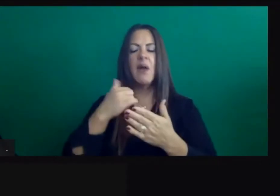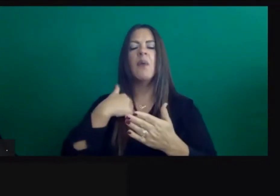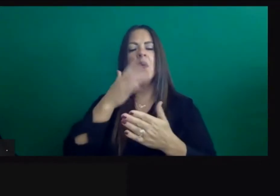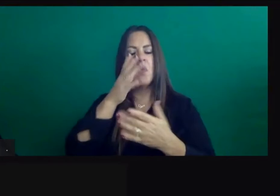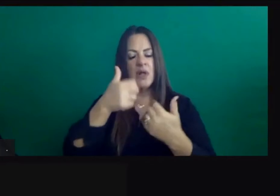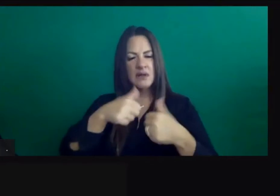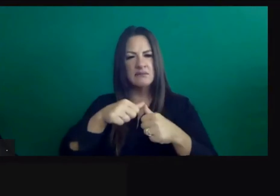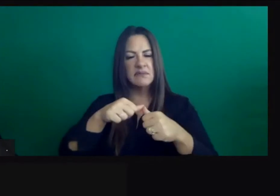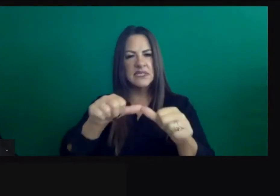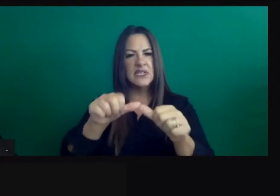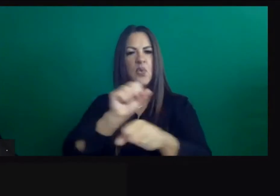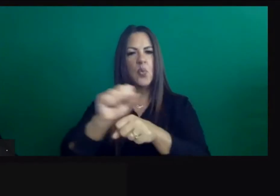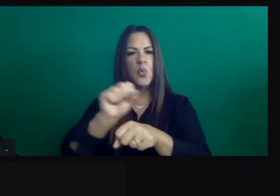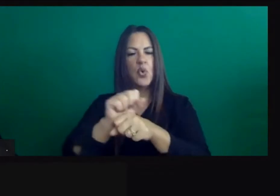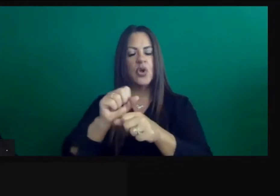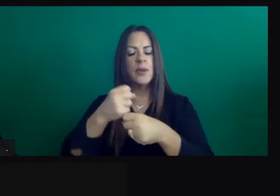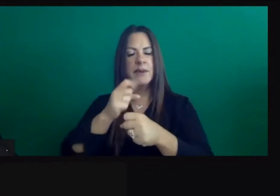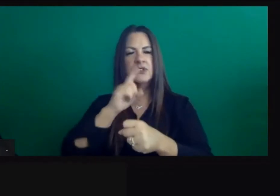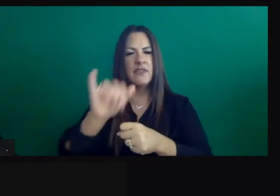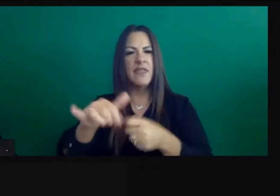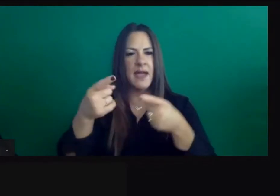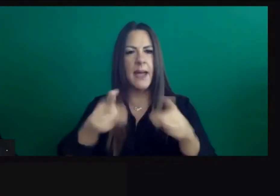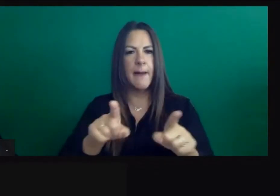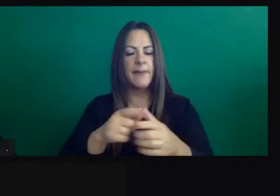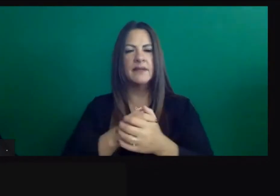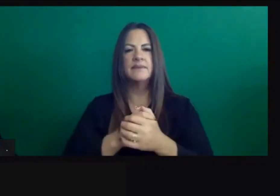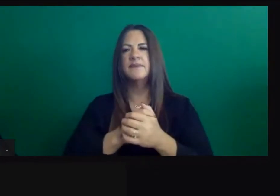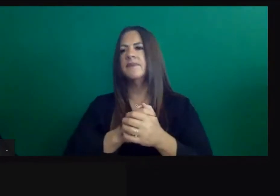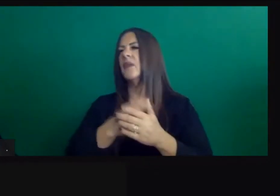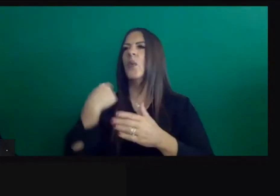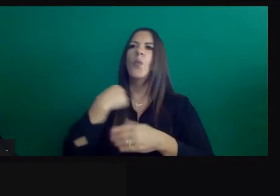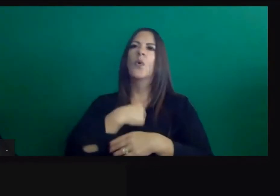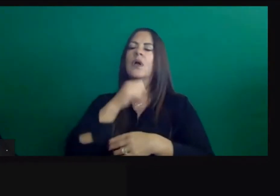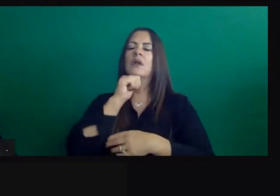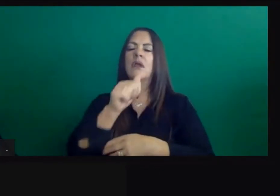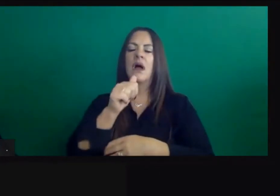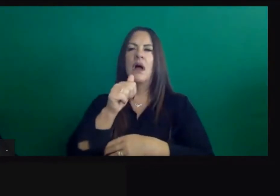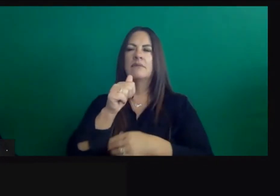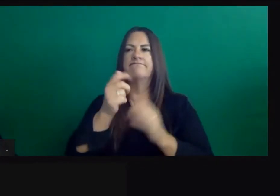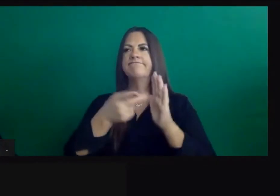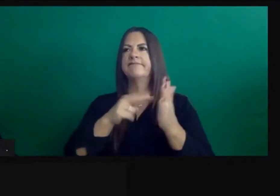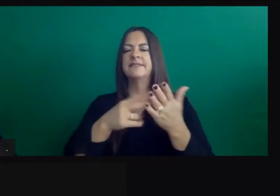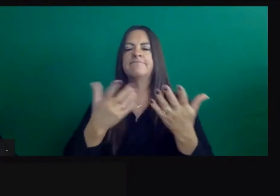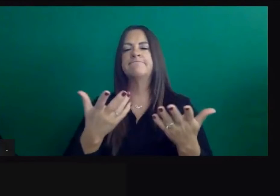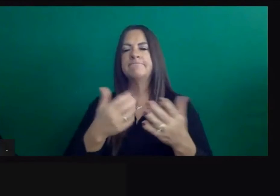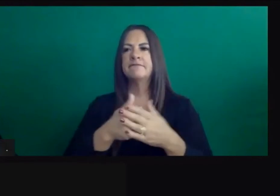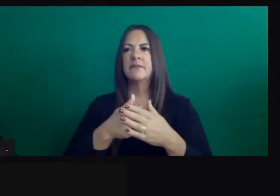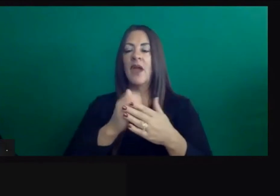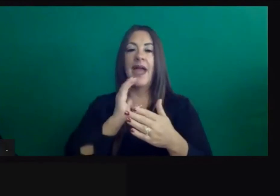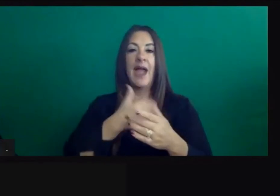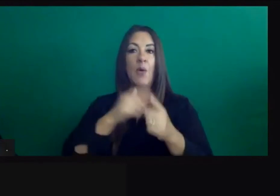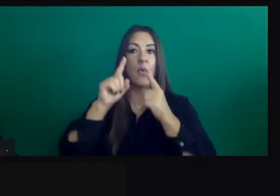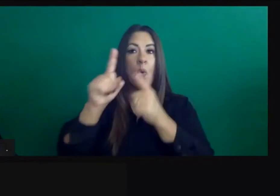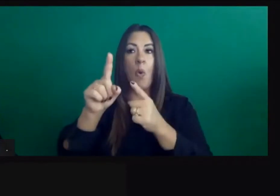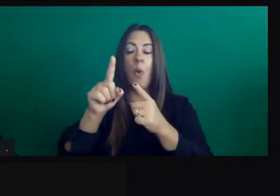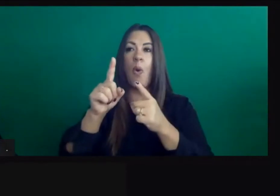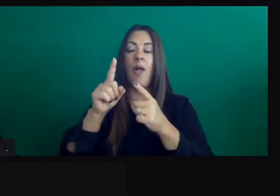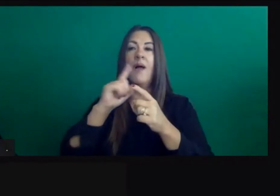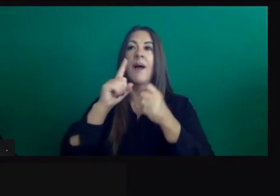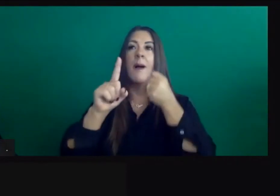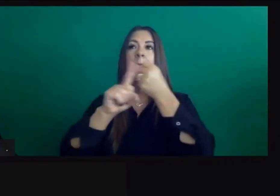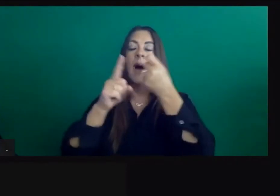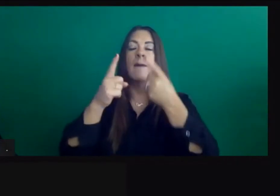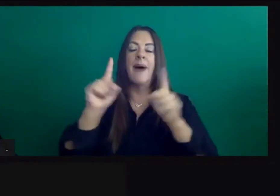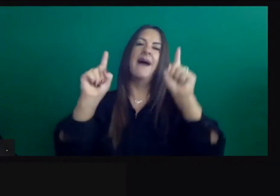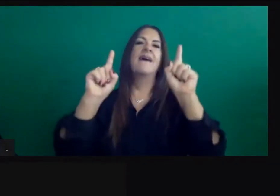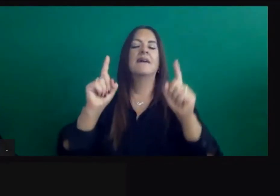aren't trying to say we reached a goal that we didn't reach, or we're not trying to say anything more than we're really proud with the progress that